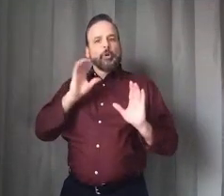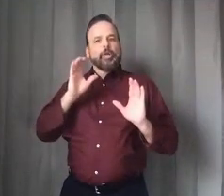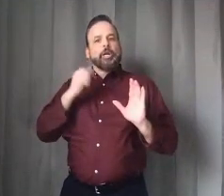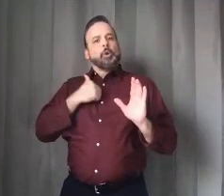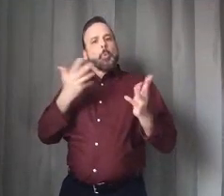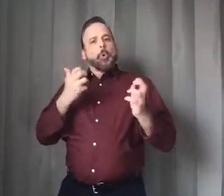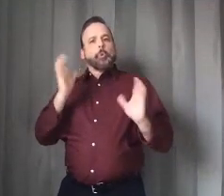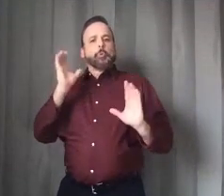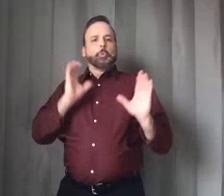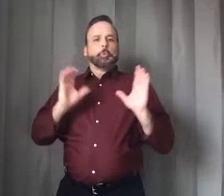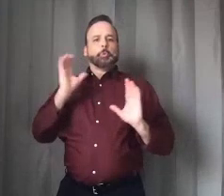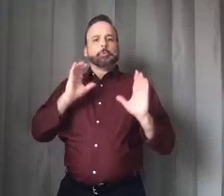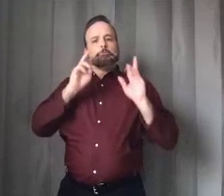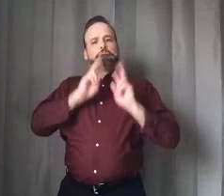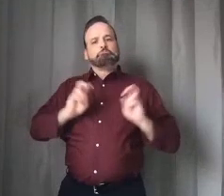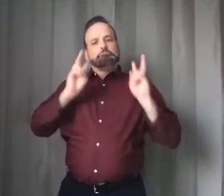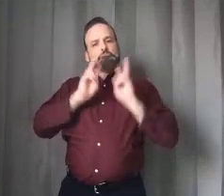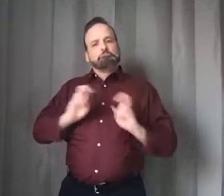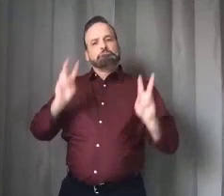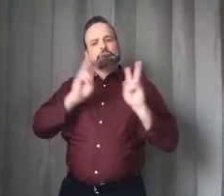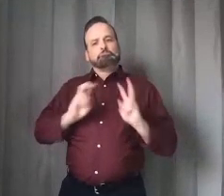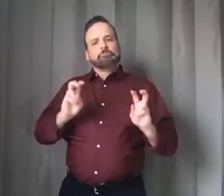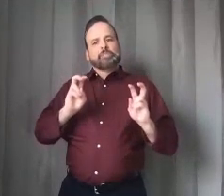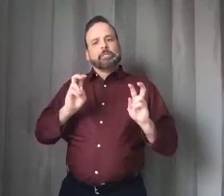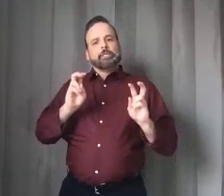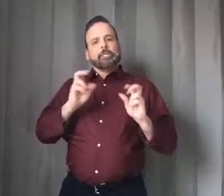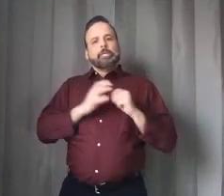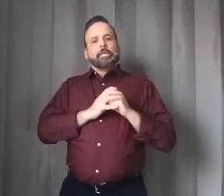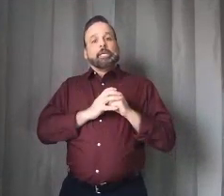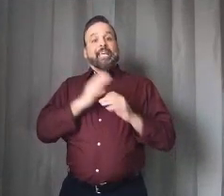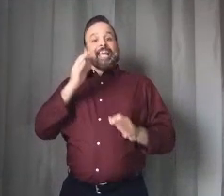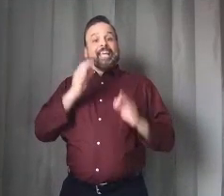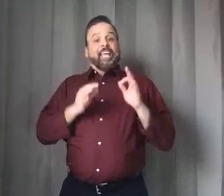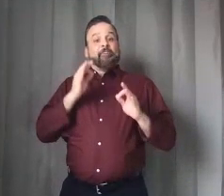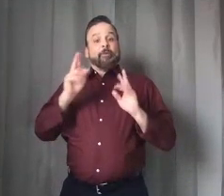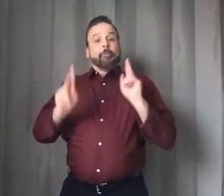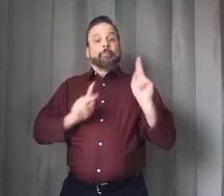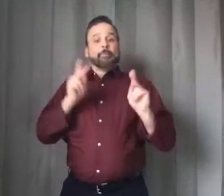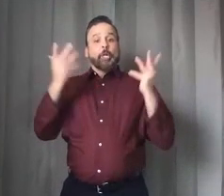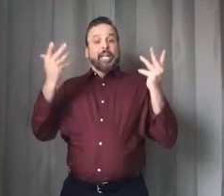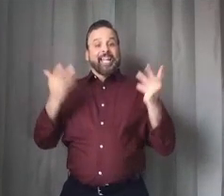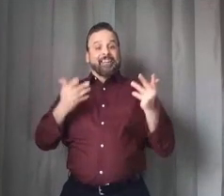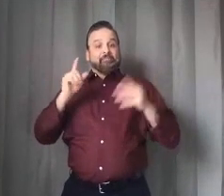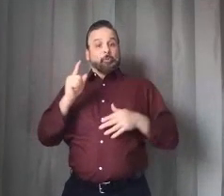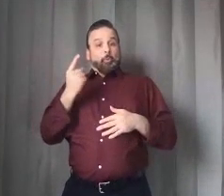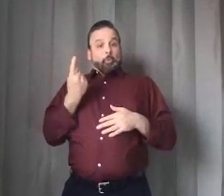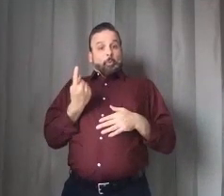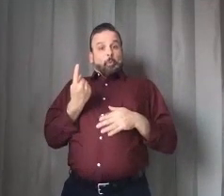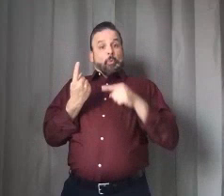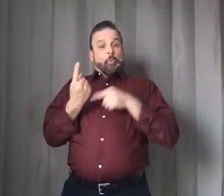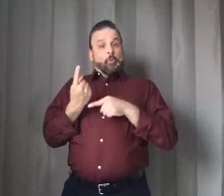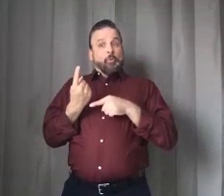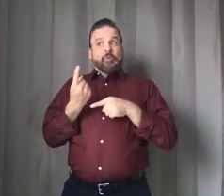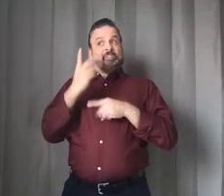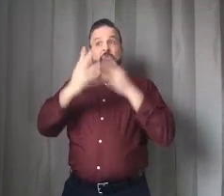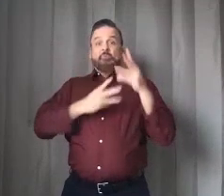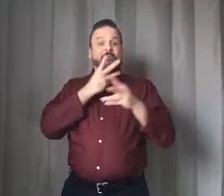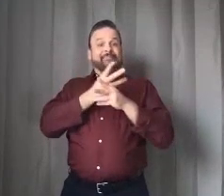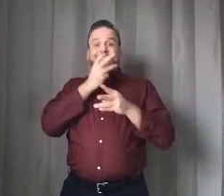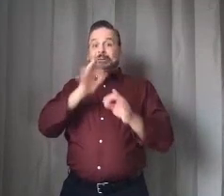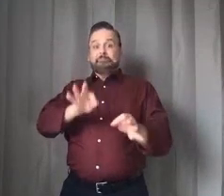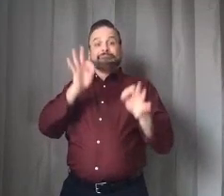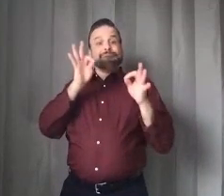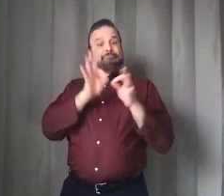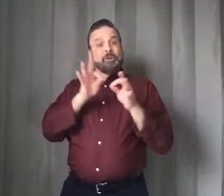explore how, if left to our own devices, sometimes it isn't a utopia. You know, sometimes it becomes